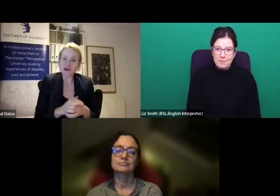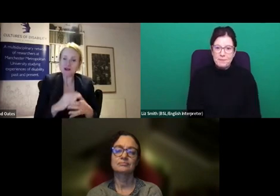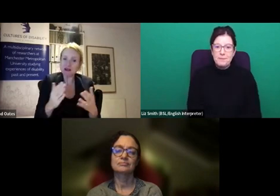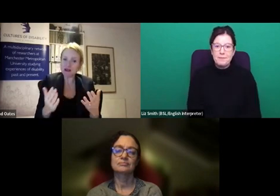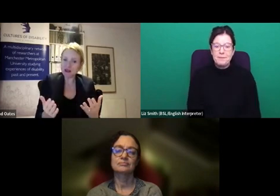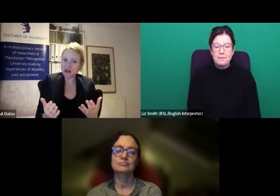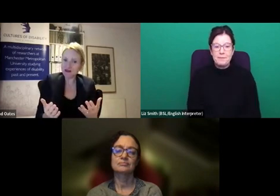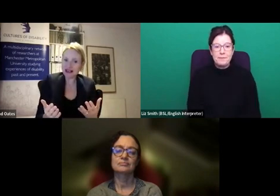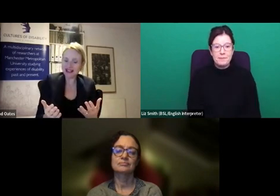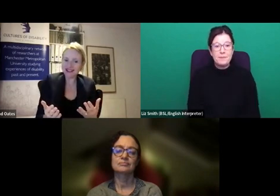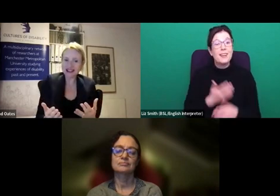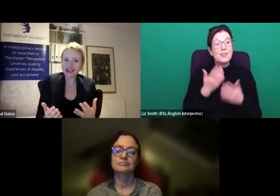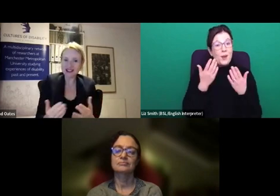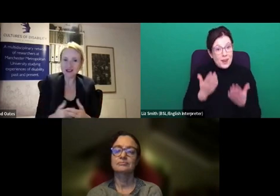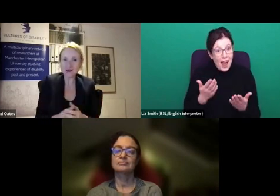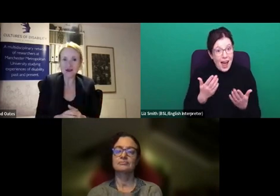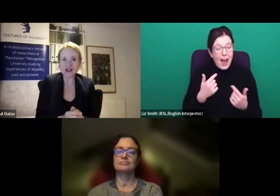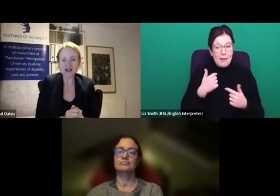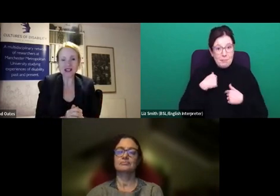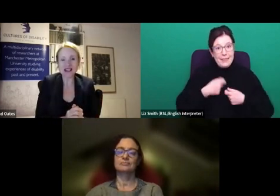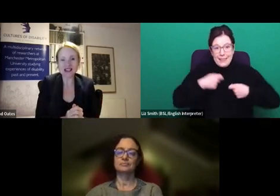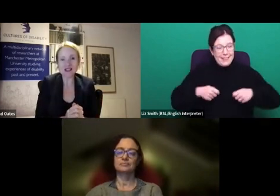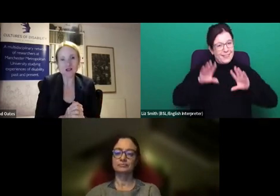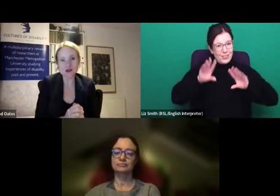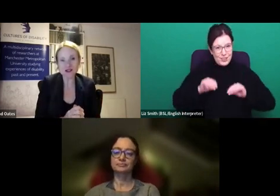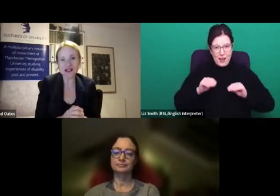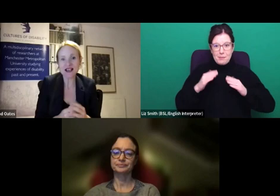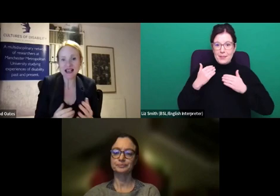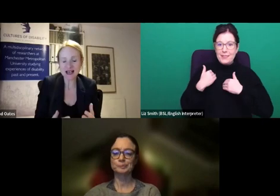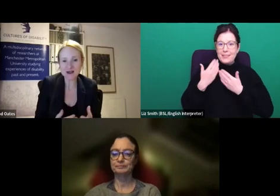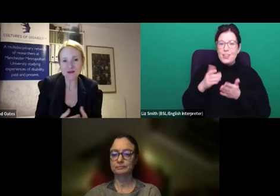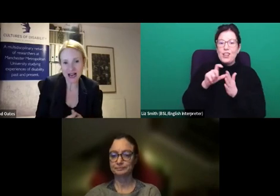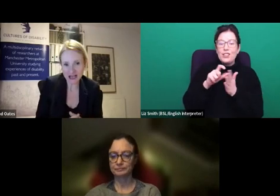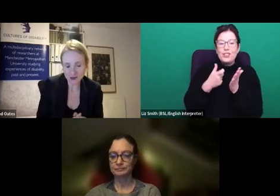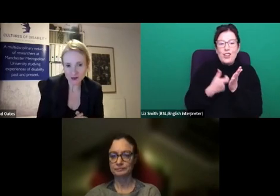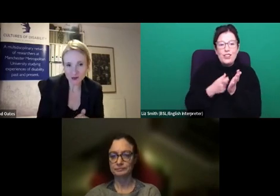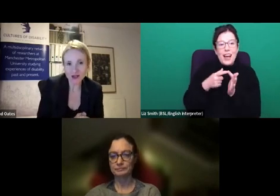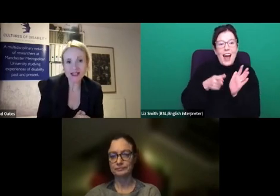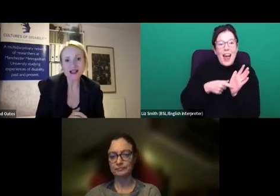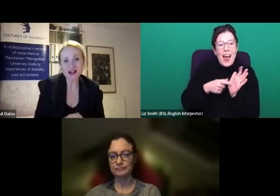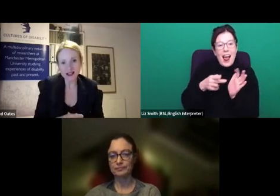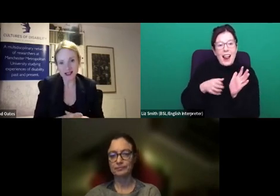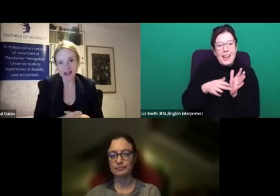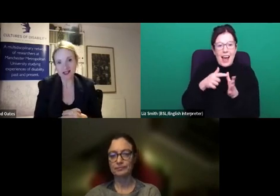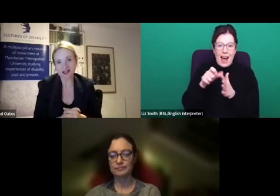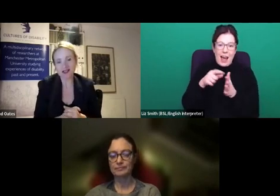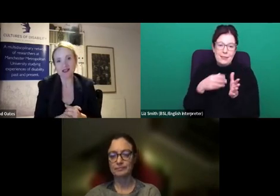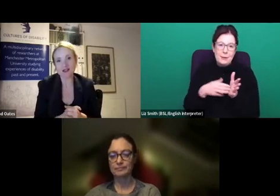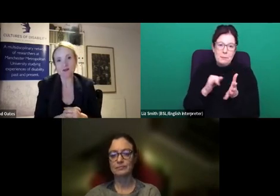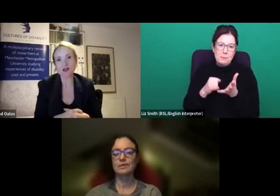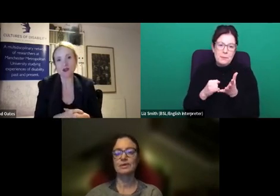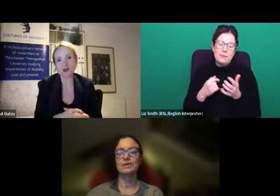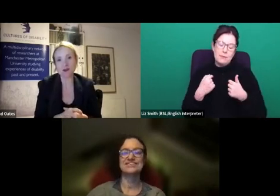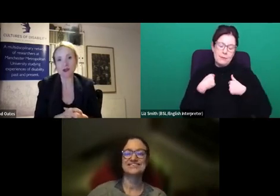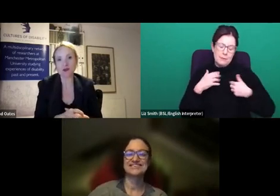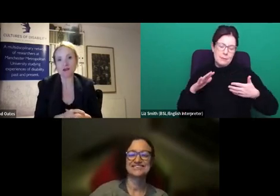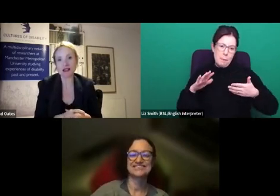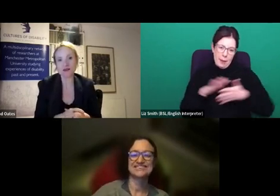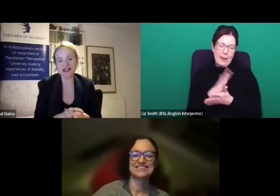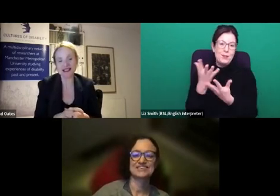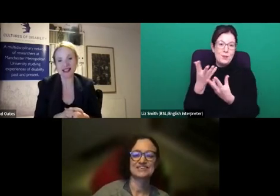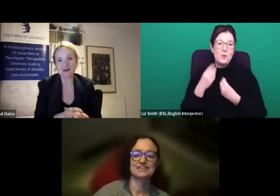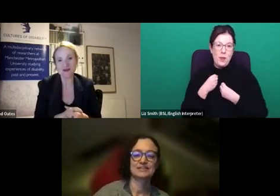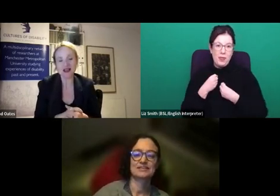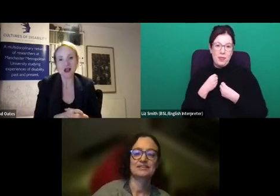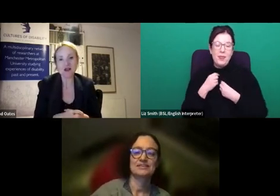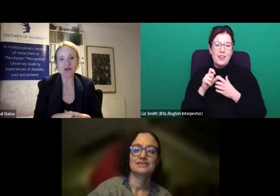Okay, so that brings us to the main event, which is Dr. Ellen Adams. We are delighted to be joined by Dr.